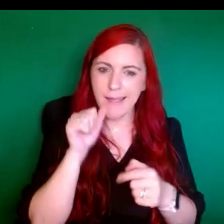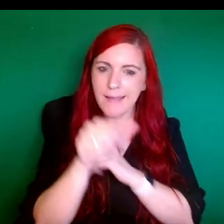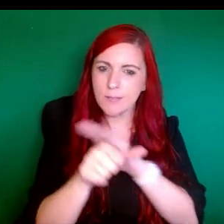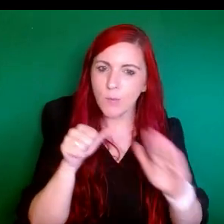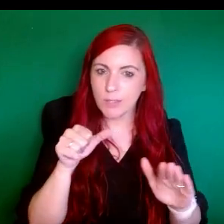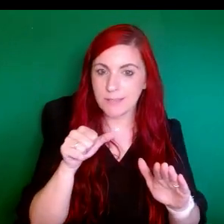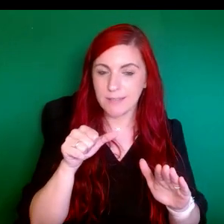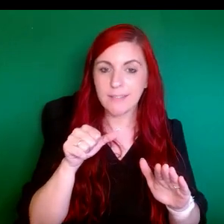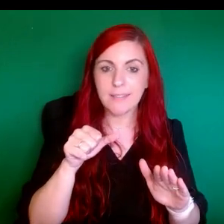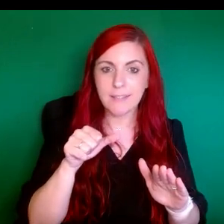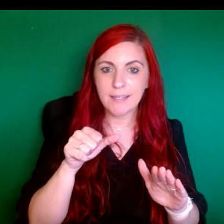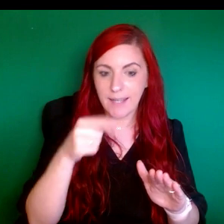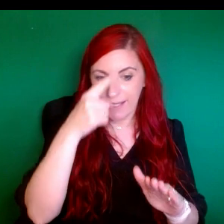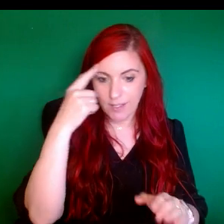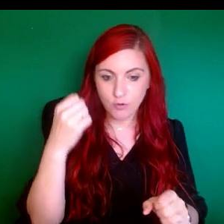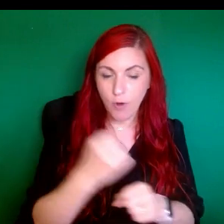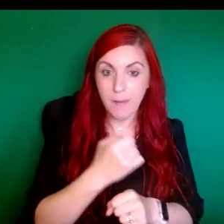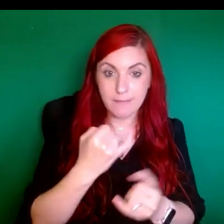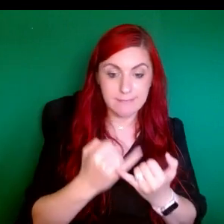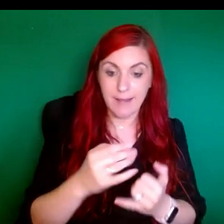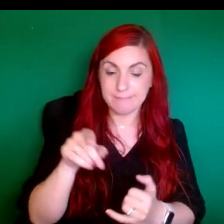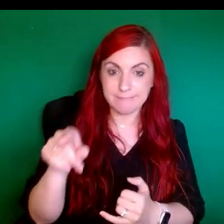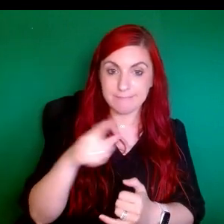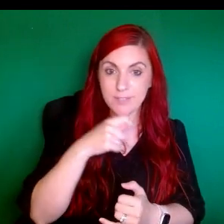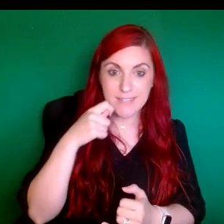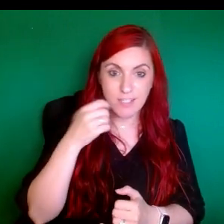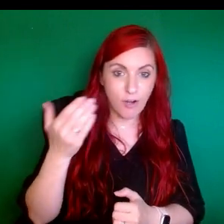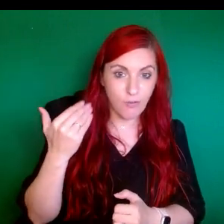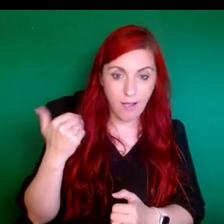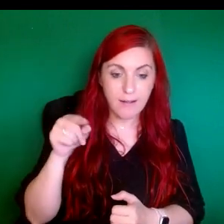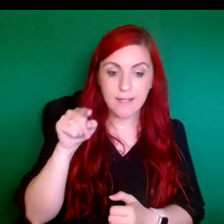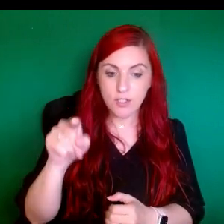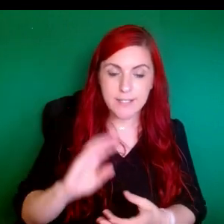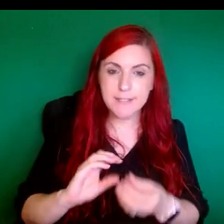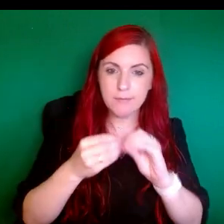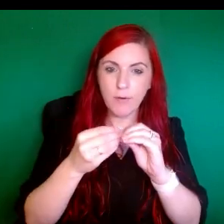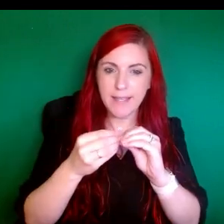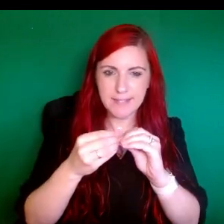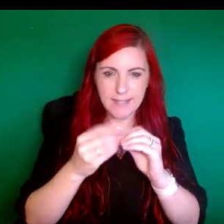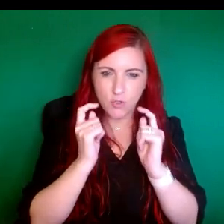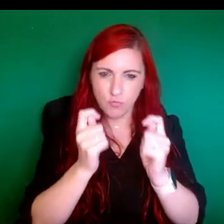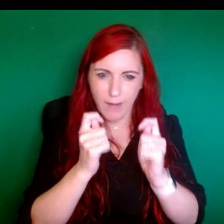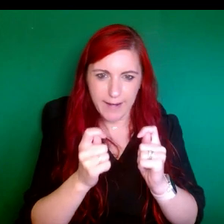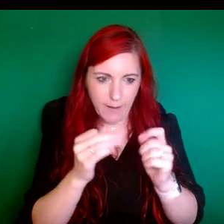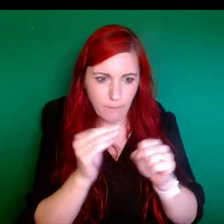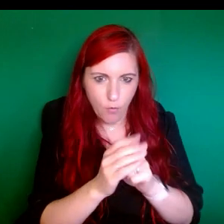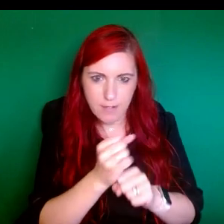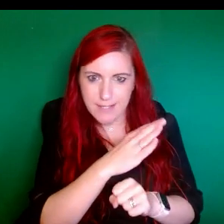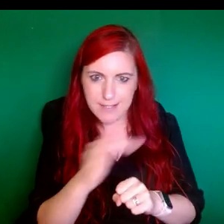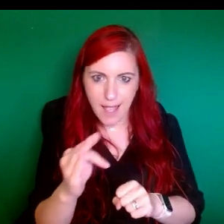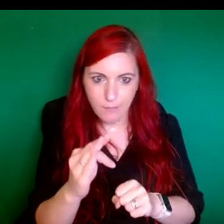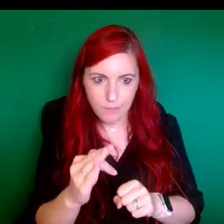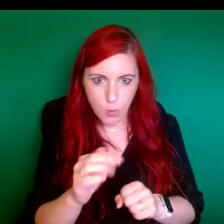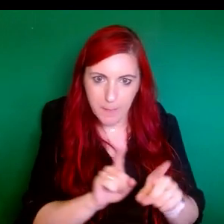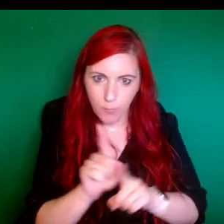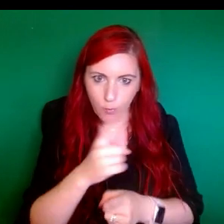leading psychologist and expert in trauma. As you heard Aisling say earlier, Sharon developed the training package in trauma-informed